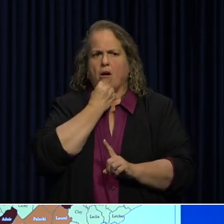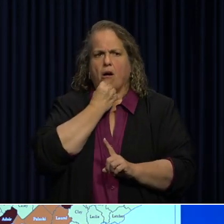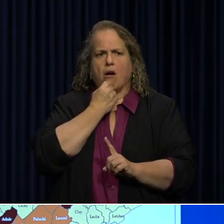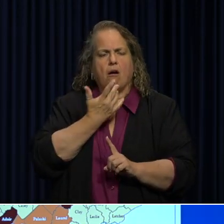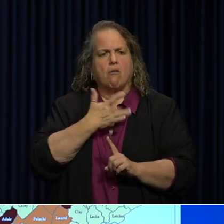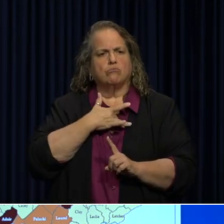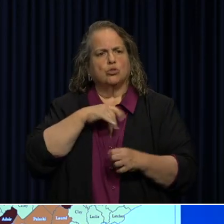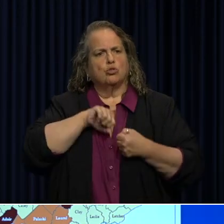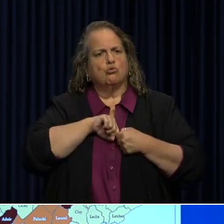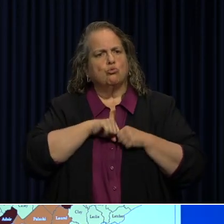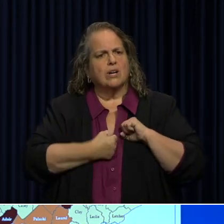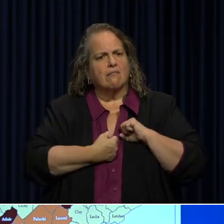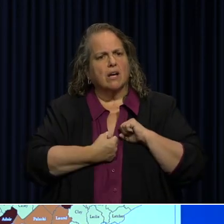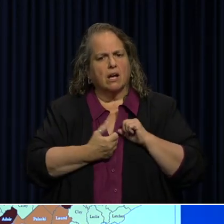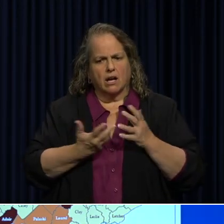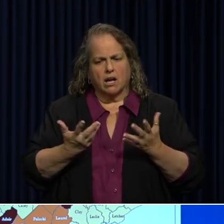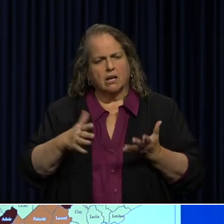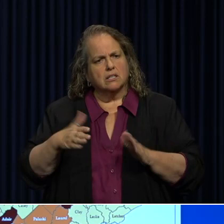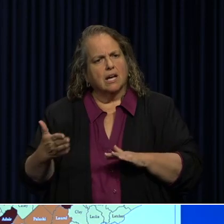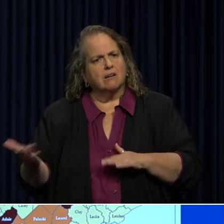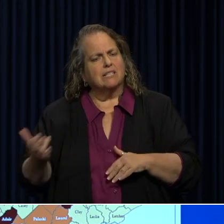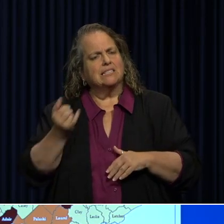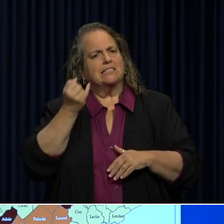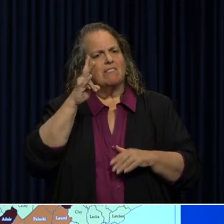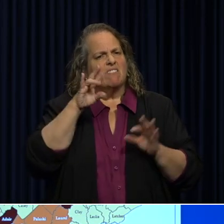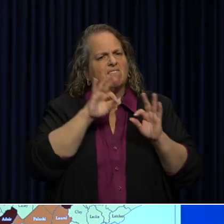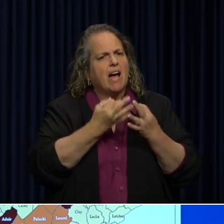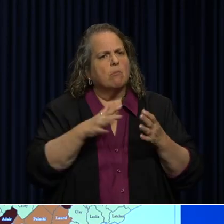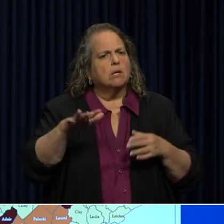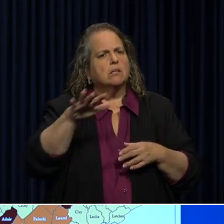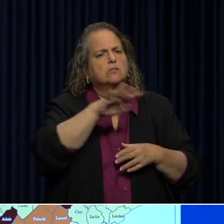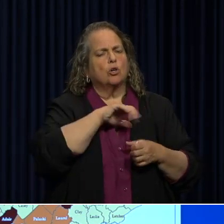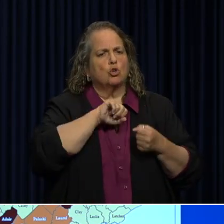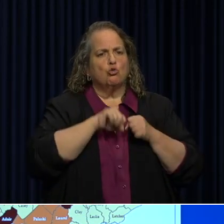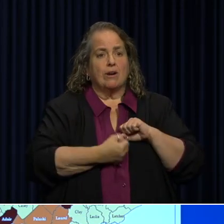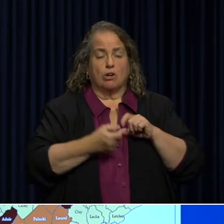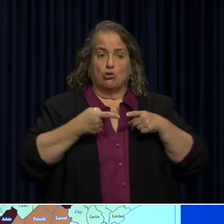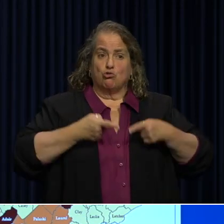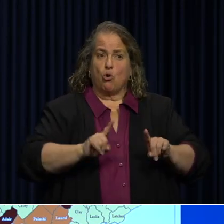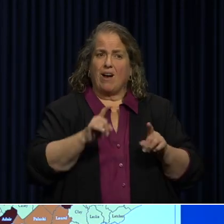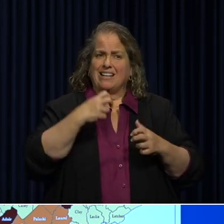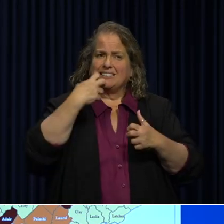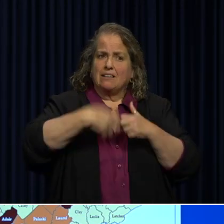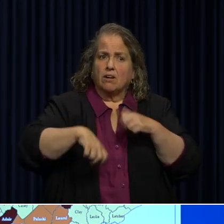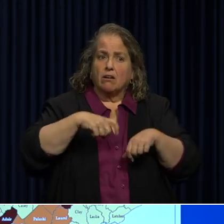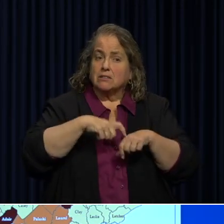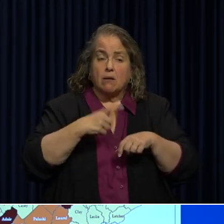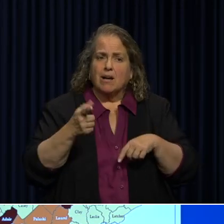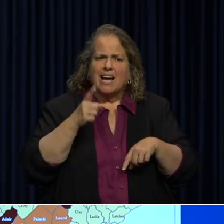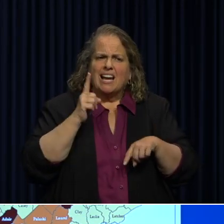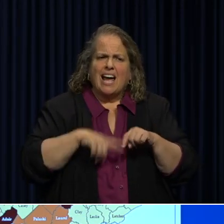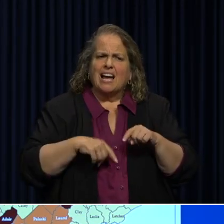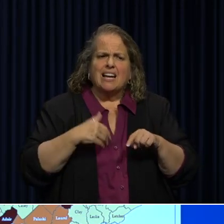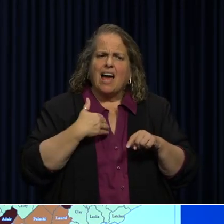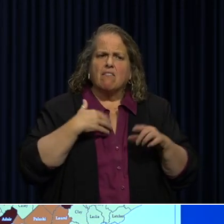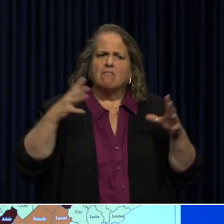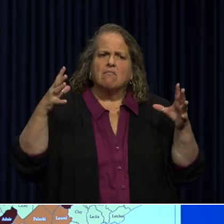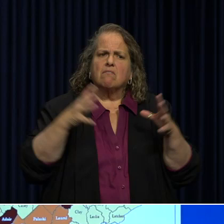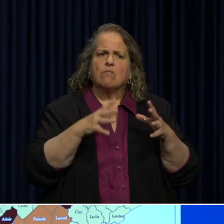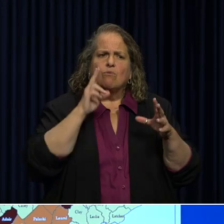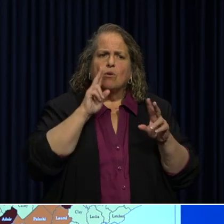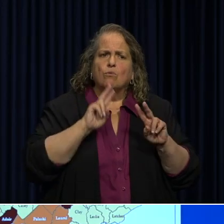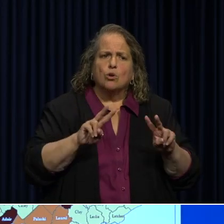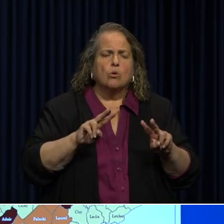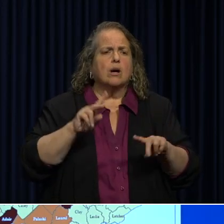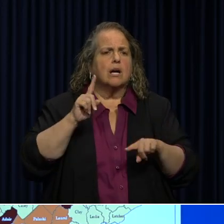be grieving, and grieving in one of the most difficult times with the lack of being able to be together that we could have